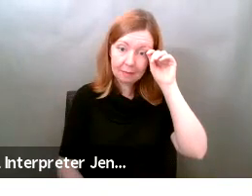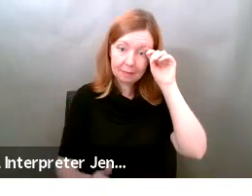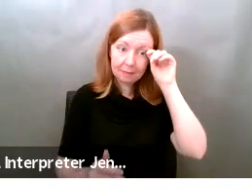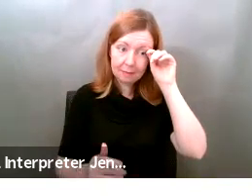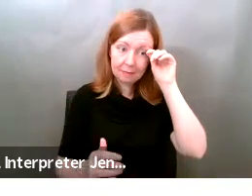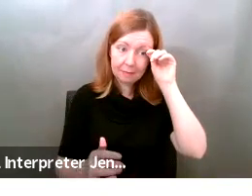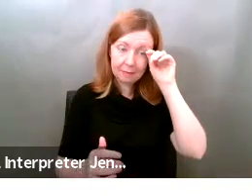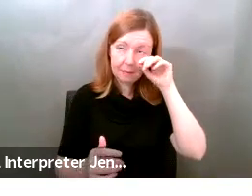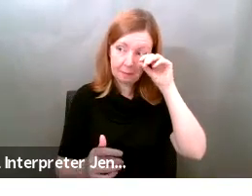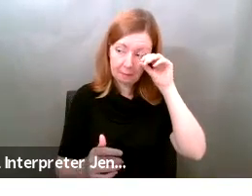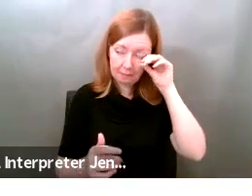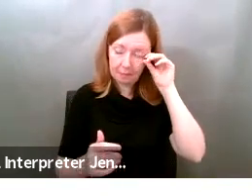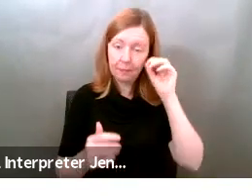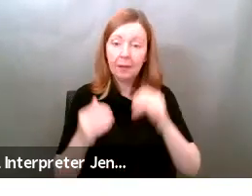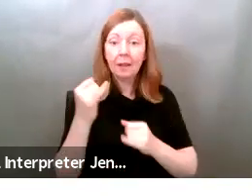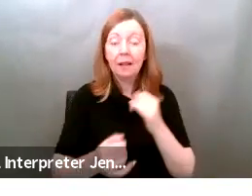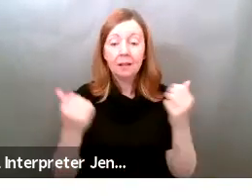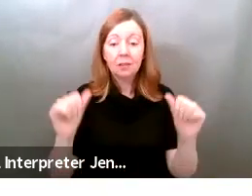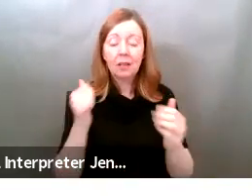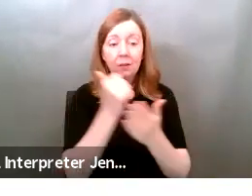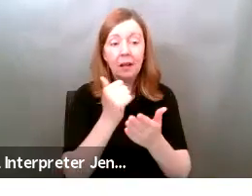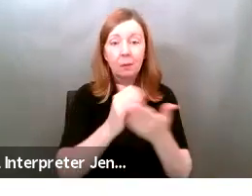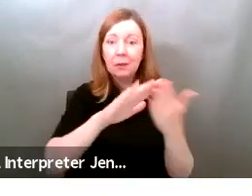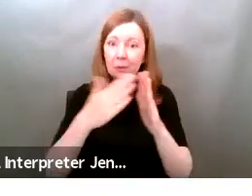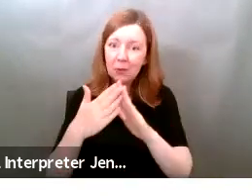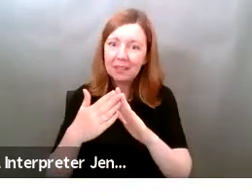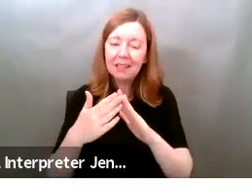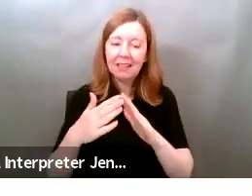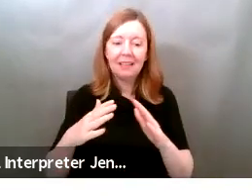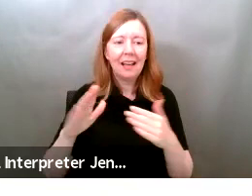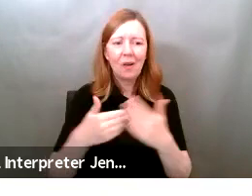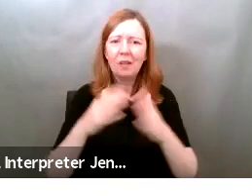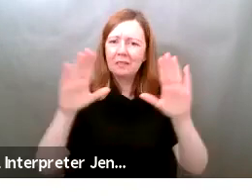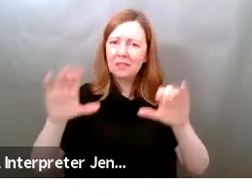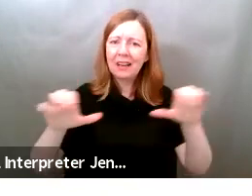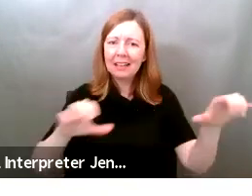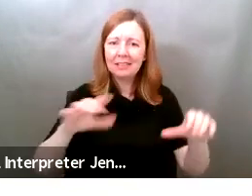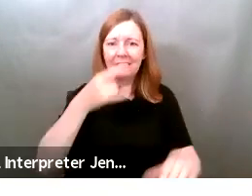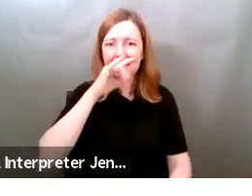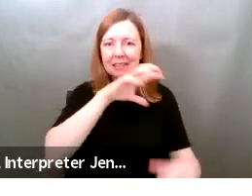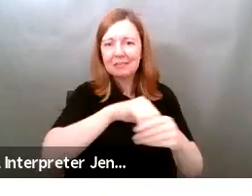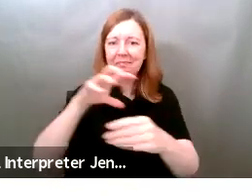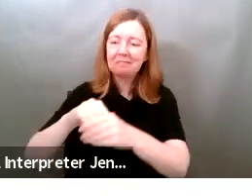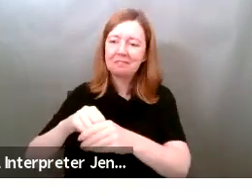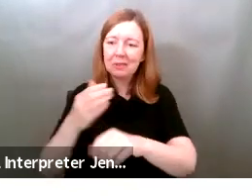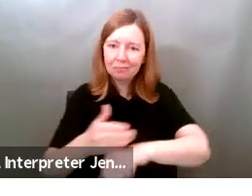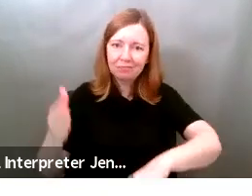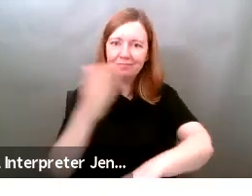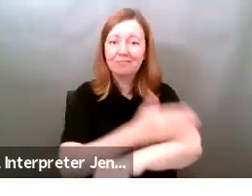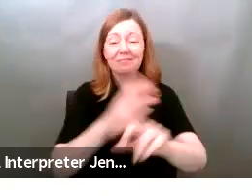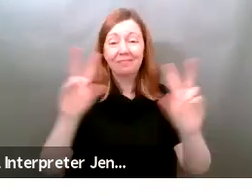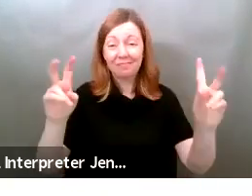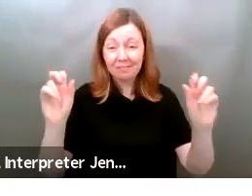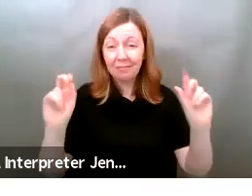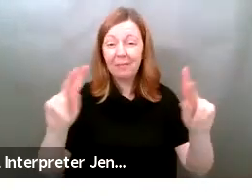our community, our schools, and all of those great activities kids participate in to restart and get back to normal,